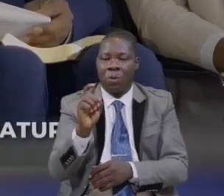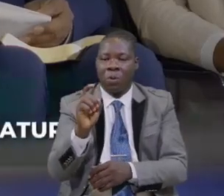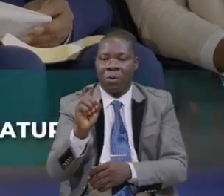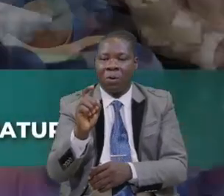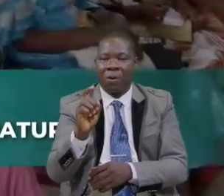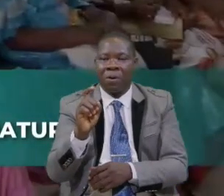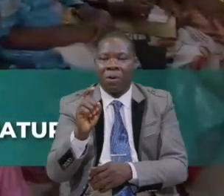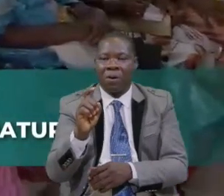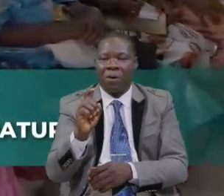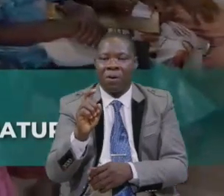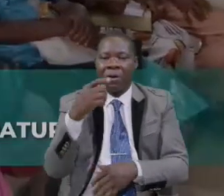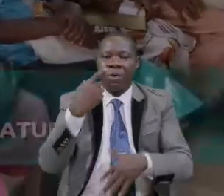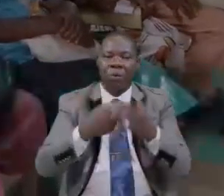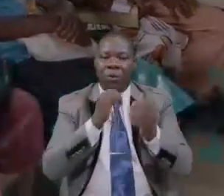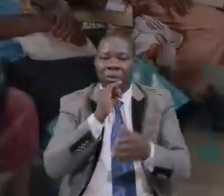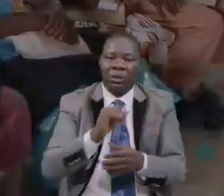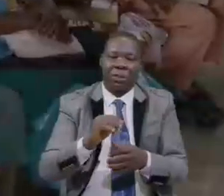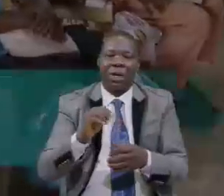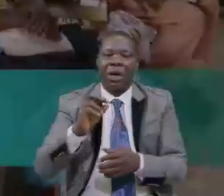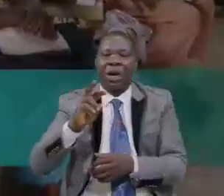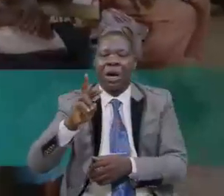What's R?